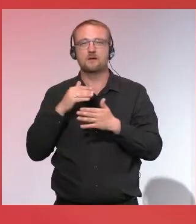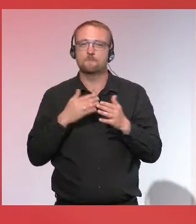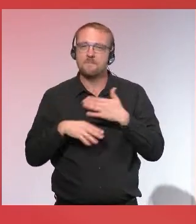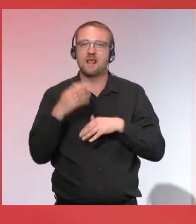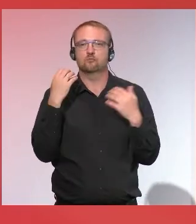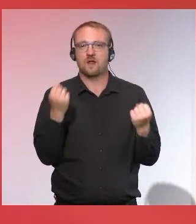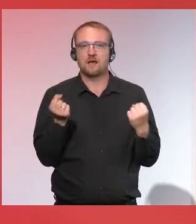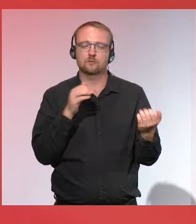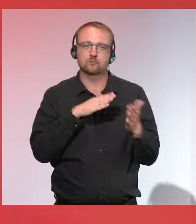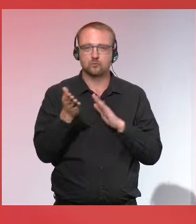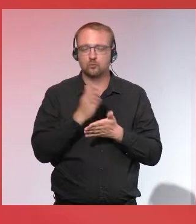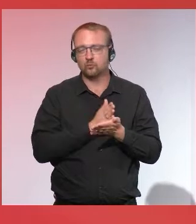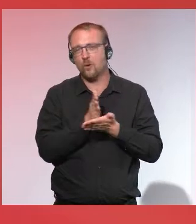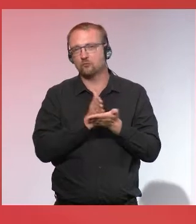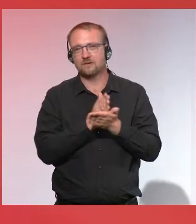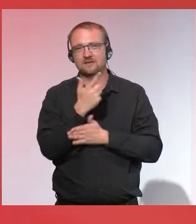the Netherlands.